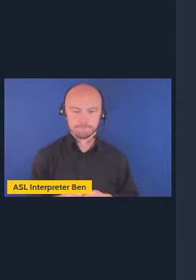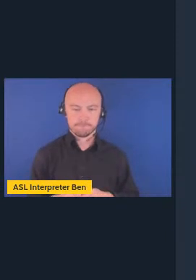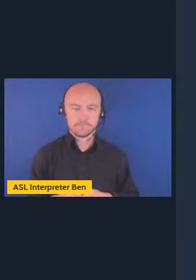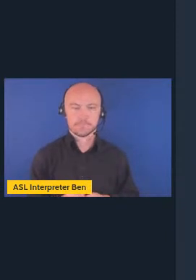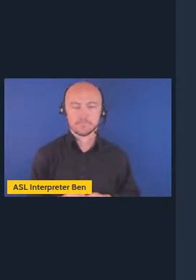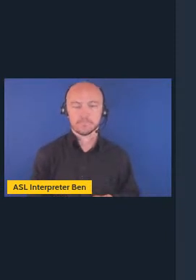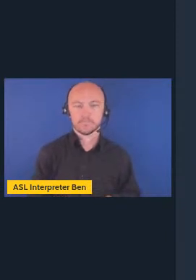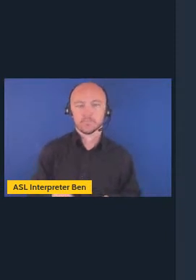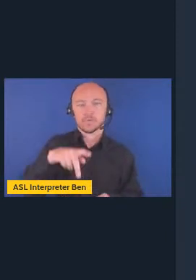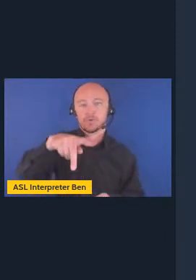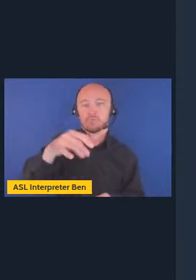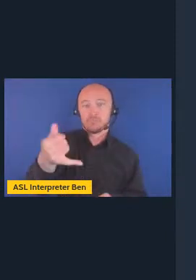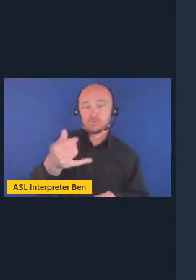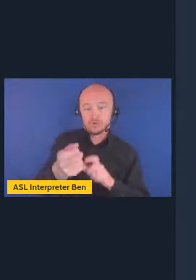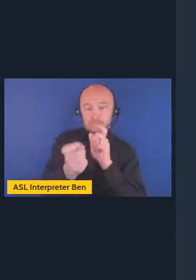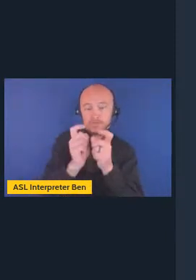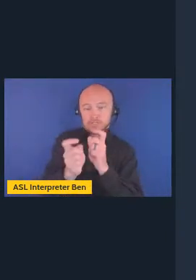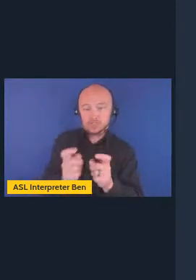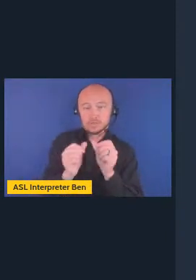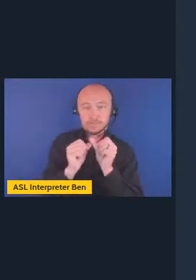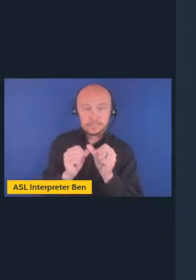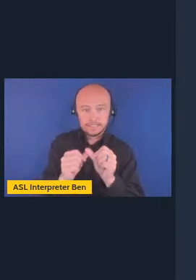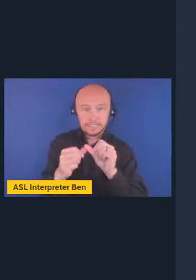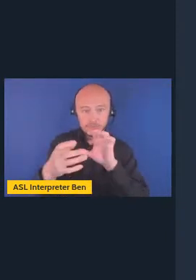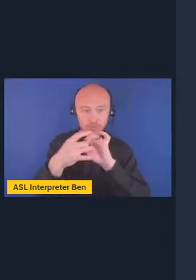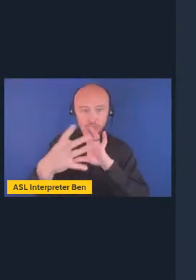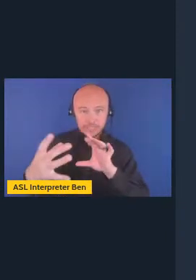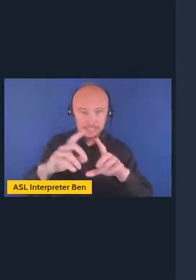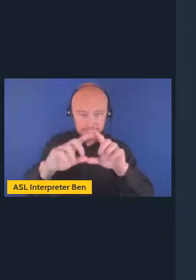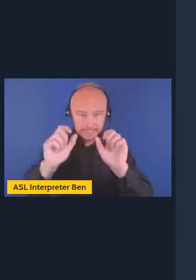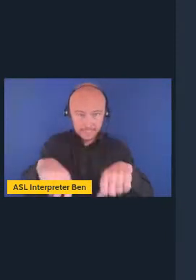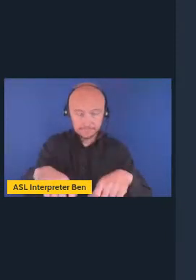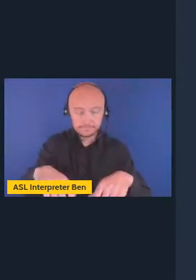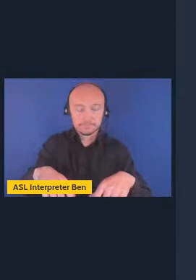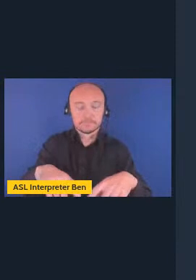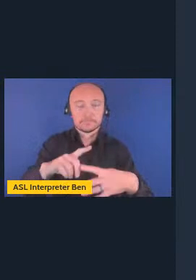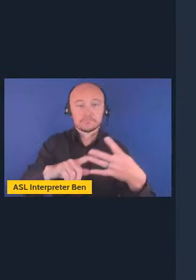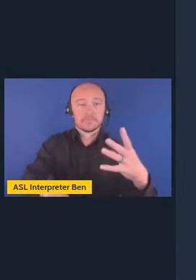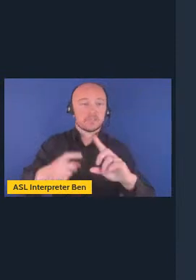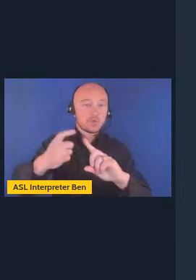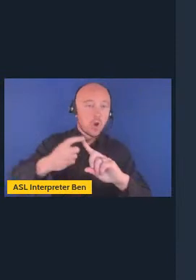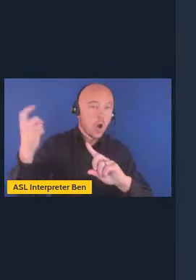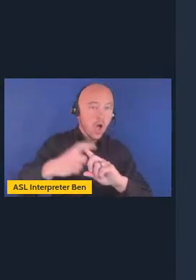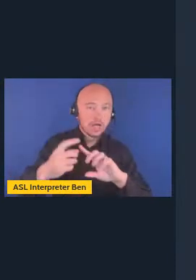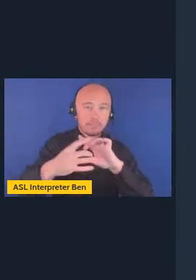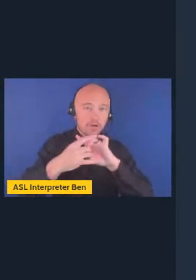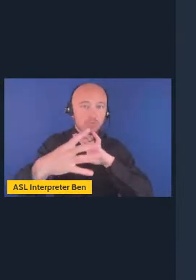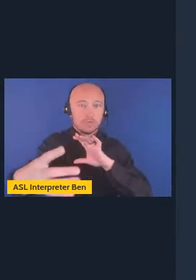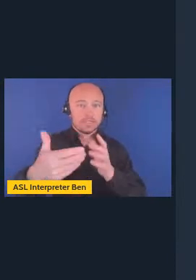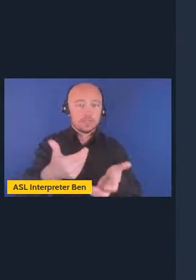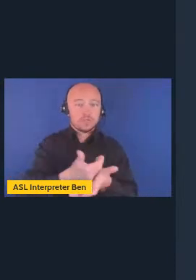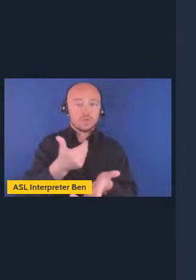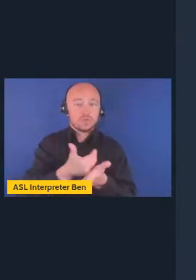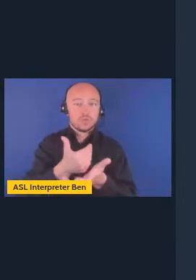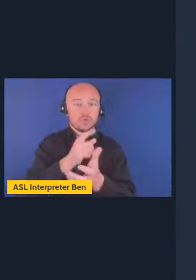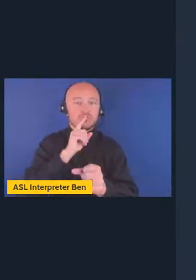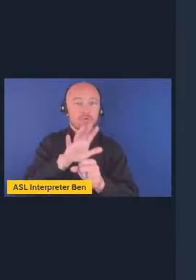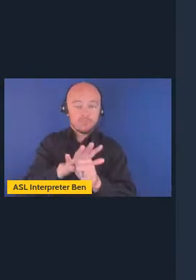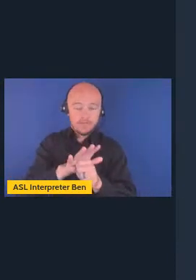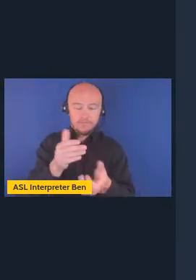Projen ships with a built-in continuous release component. This feature automatically releases every new commit to the repo as a new